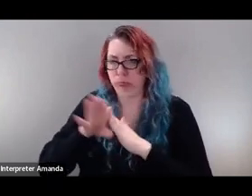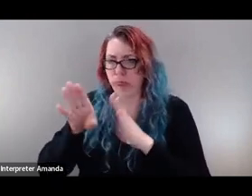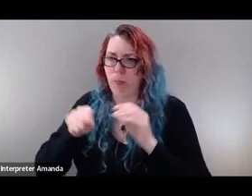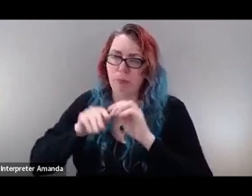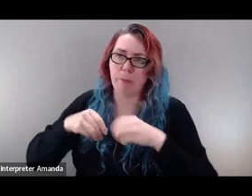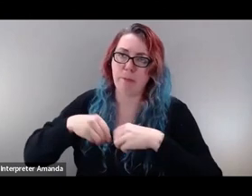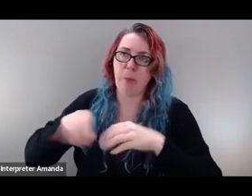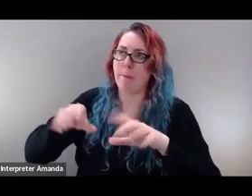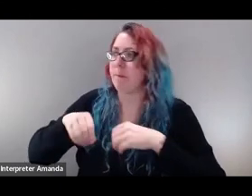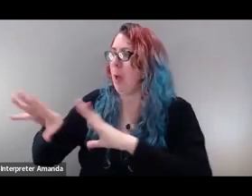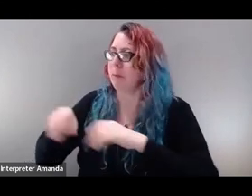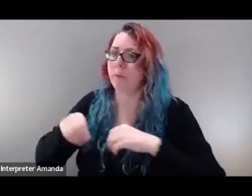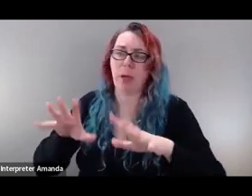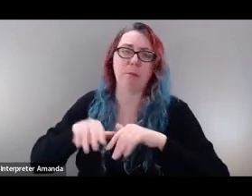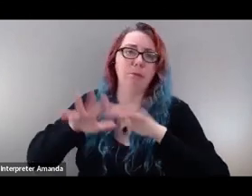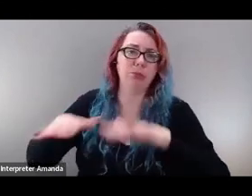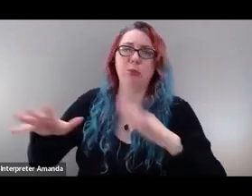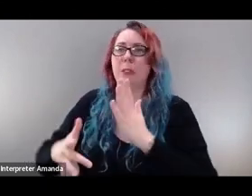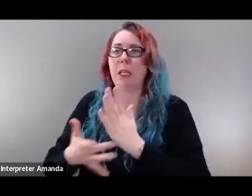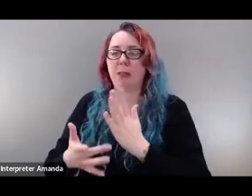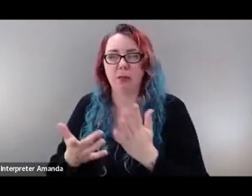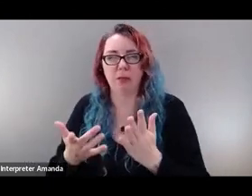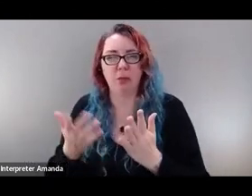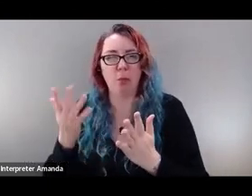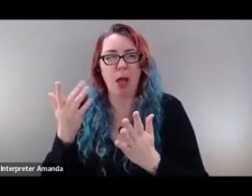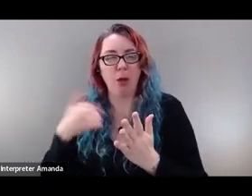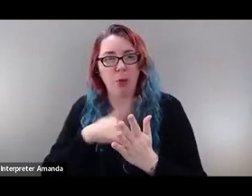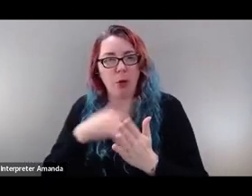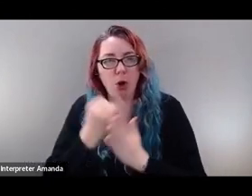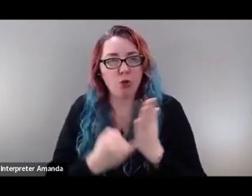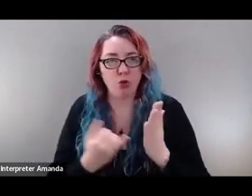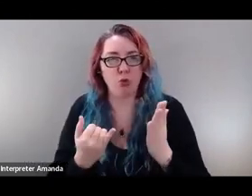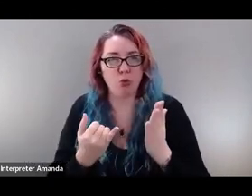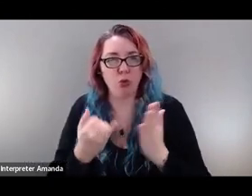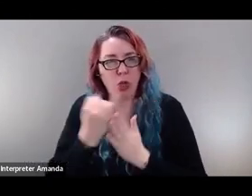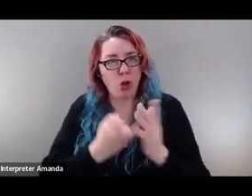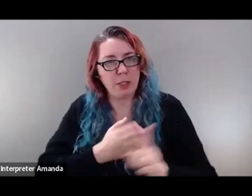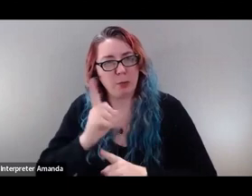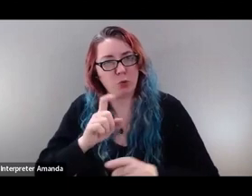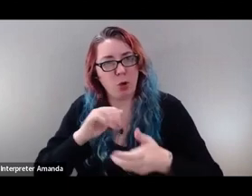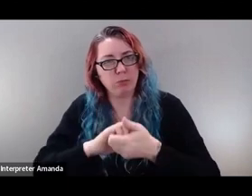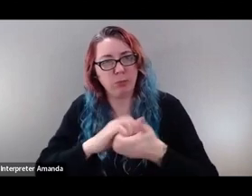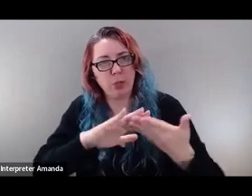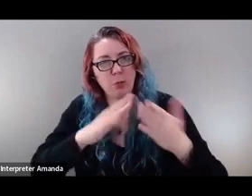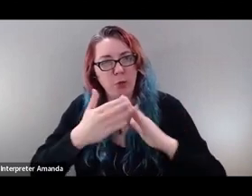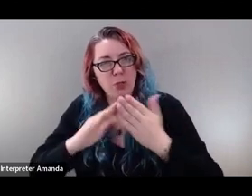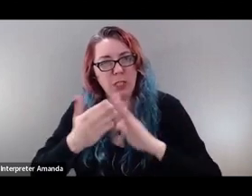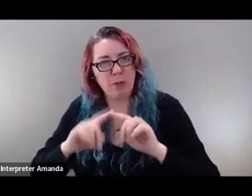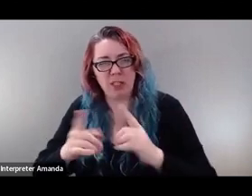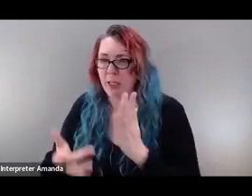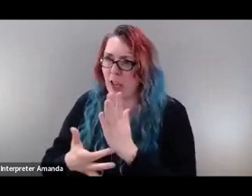tech? And we're supposed to be in the arts sector, we're supposed to be working with community. The project I worked on that felt this the most